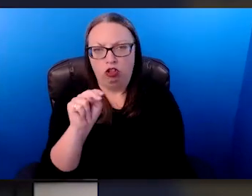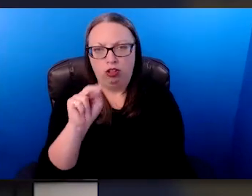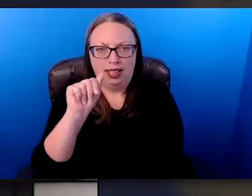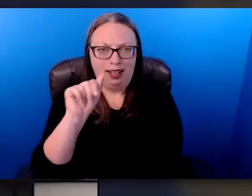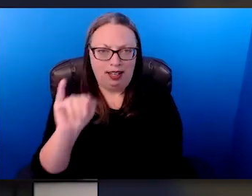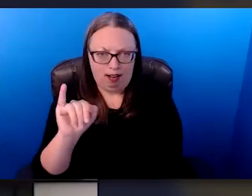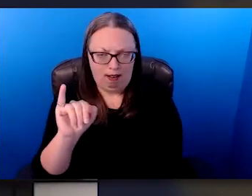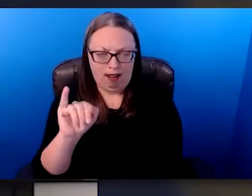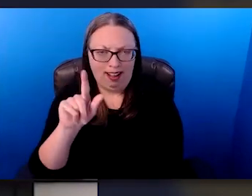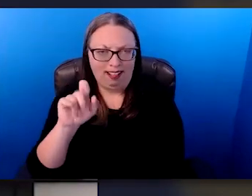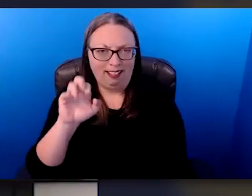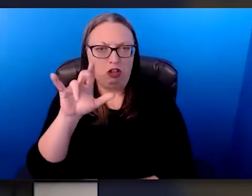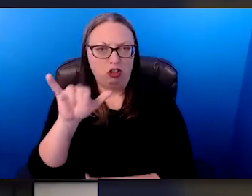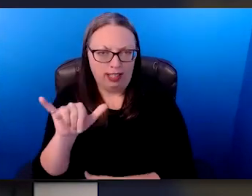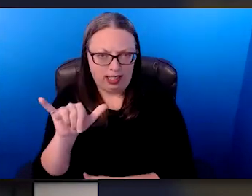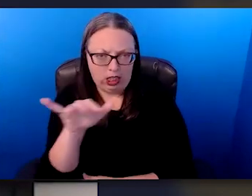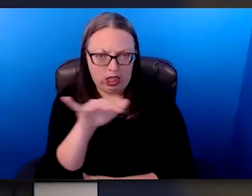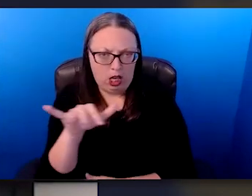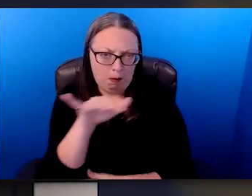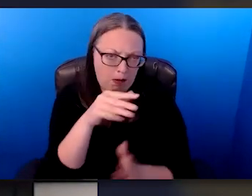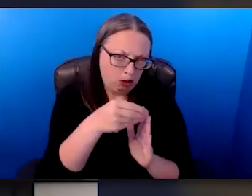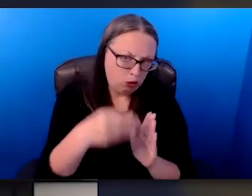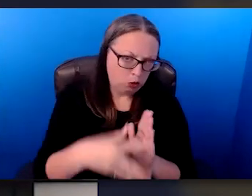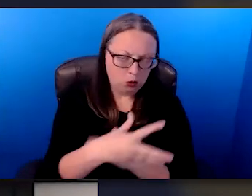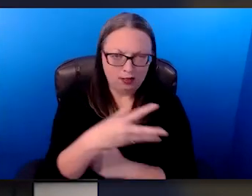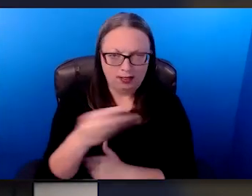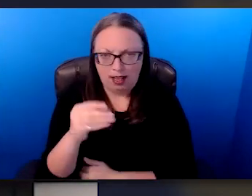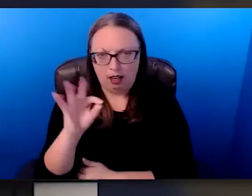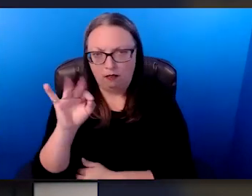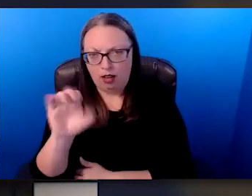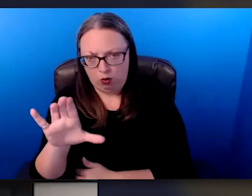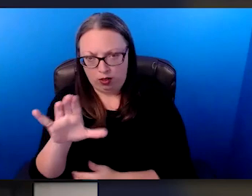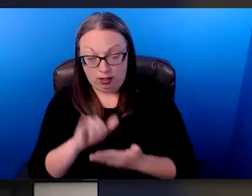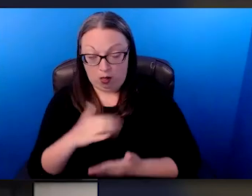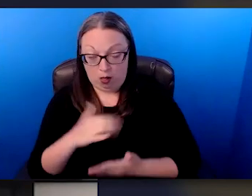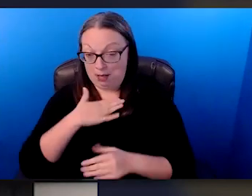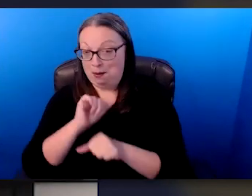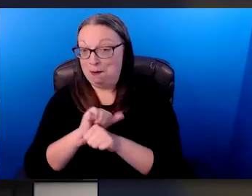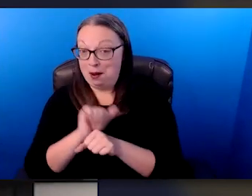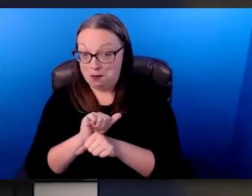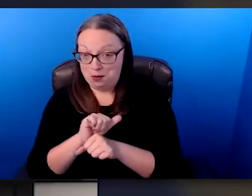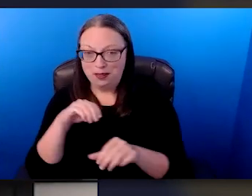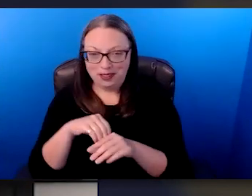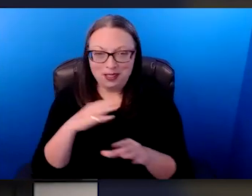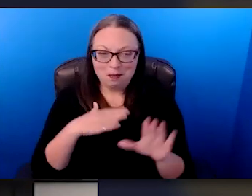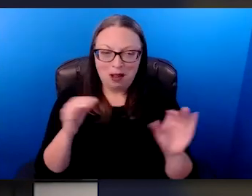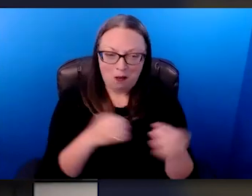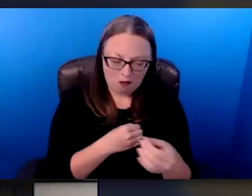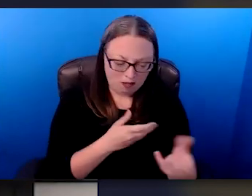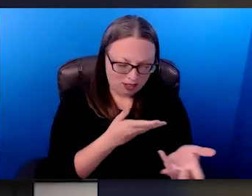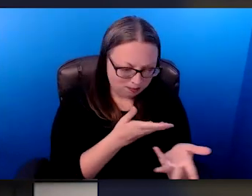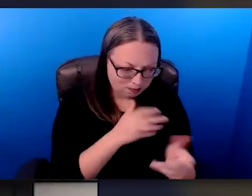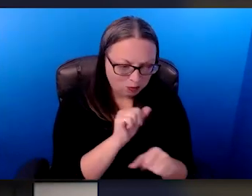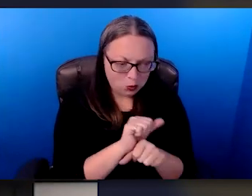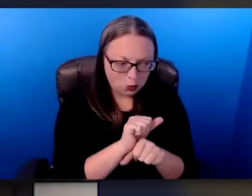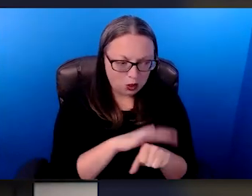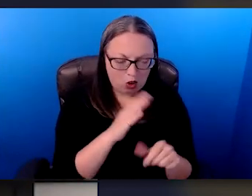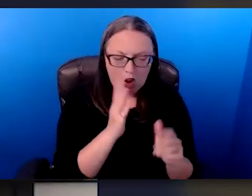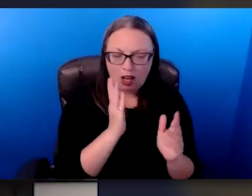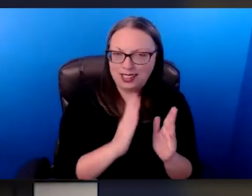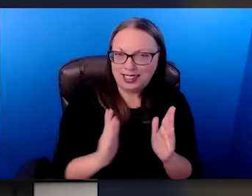among students and faculty. So that's the work I've been doing in my office, which is, you know, to work on a series of